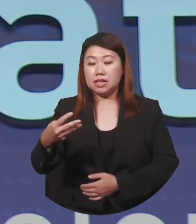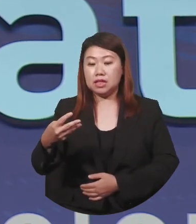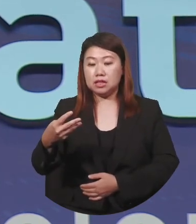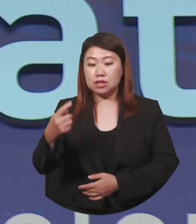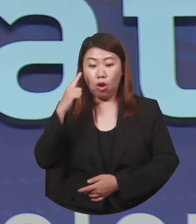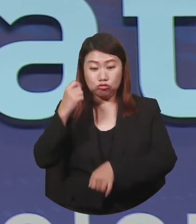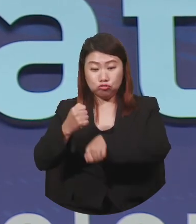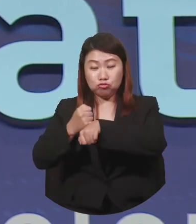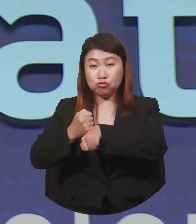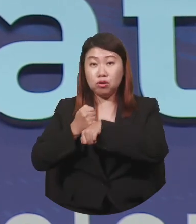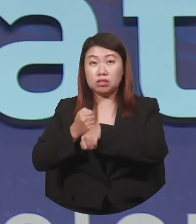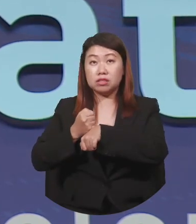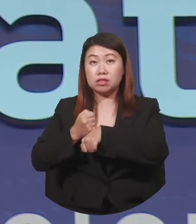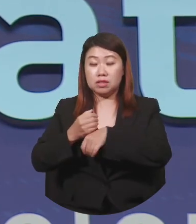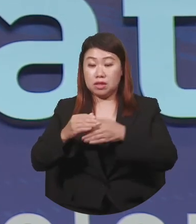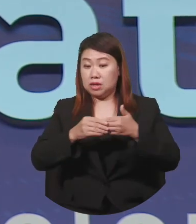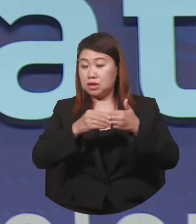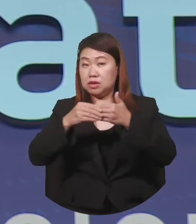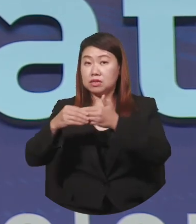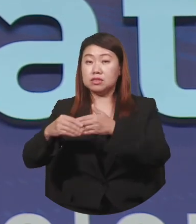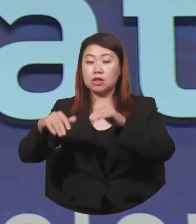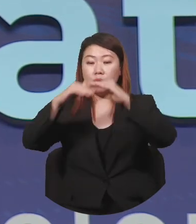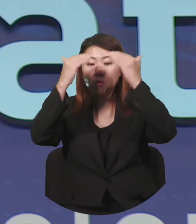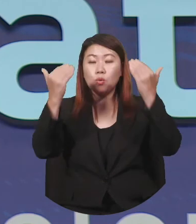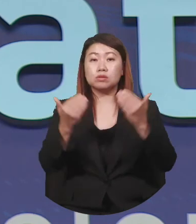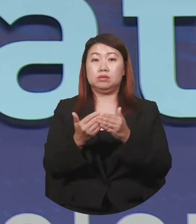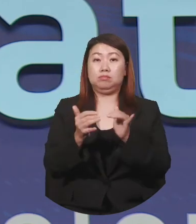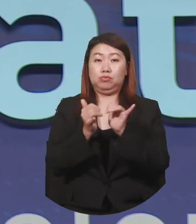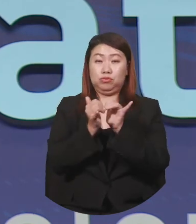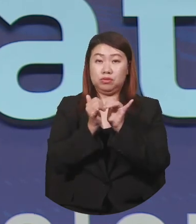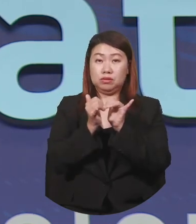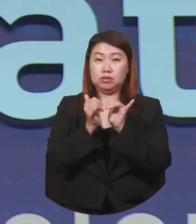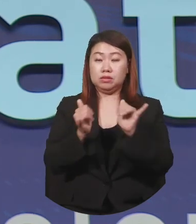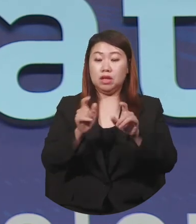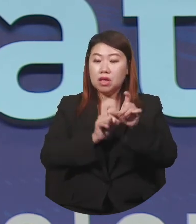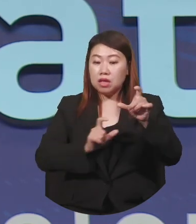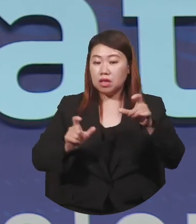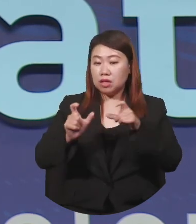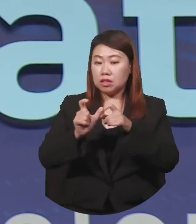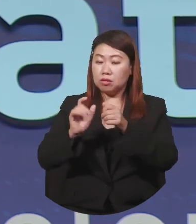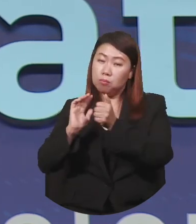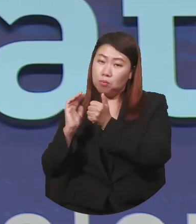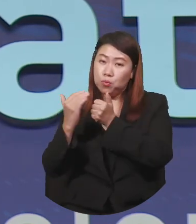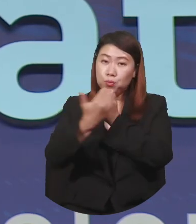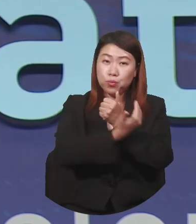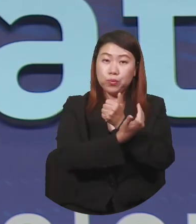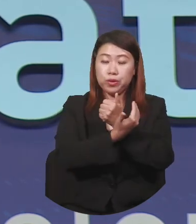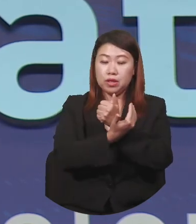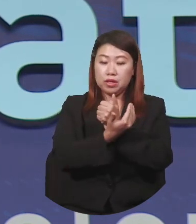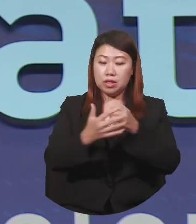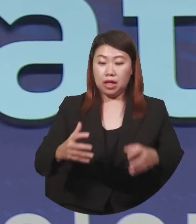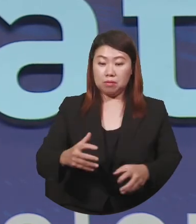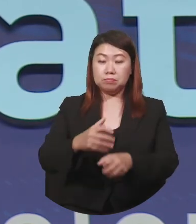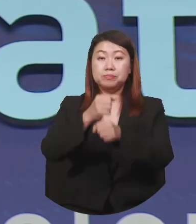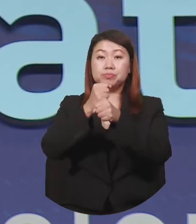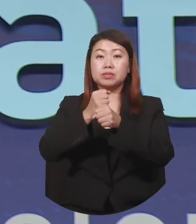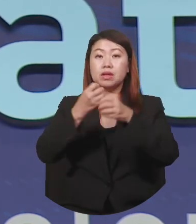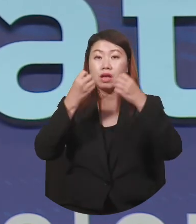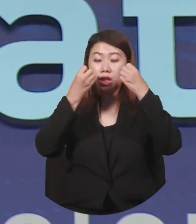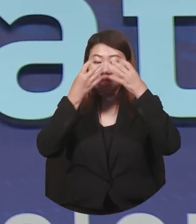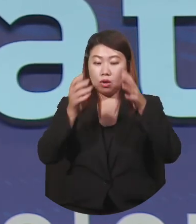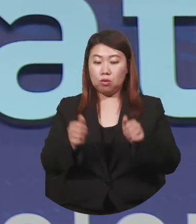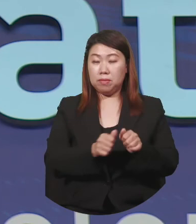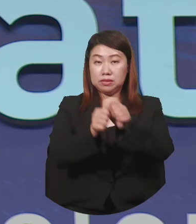by Senior Research Associate Rachel Galea of the Center for Global Development, the speakers joined in meaningful